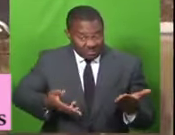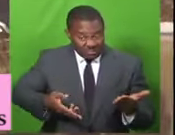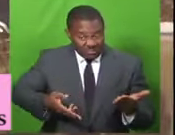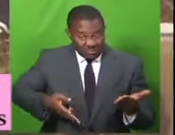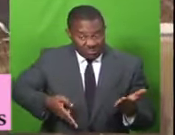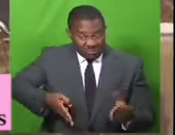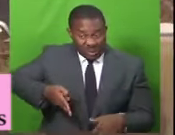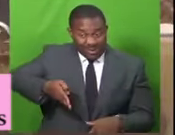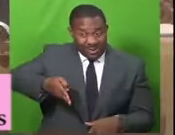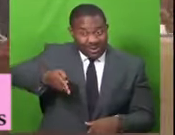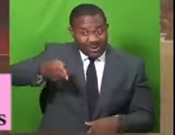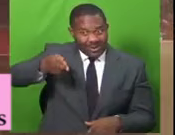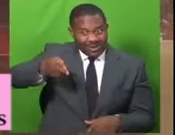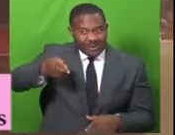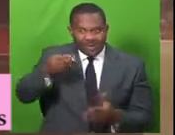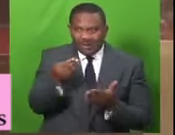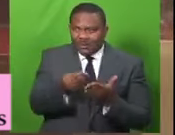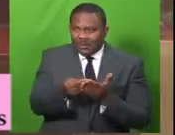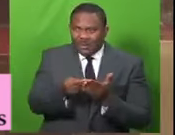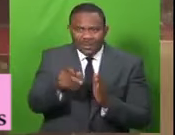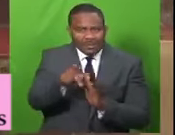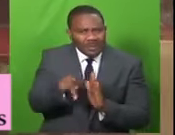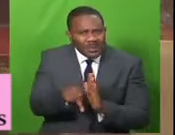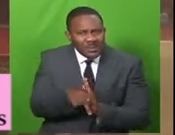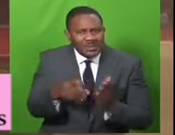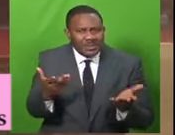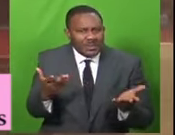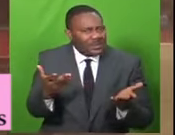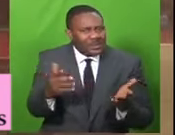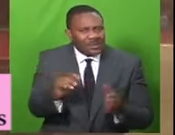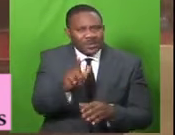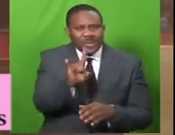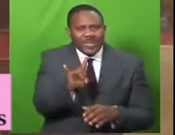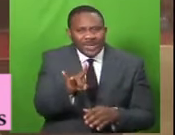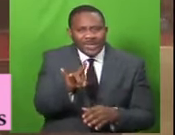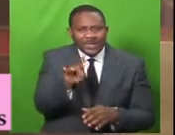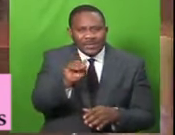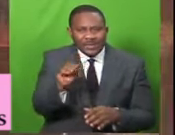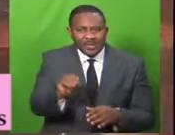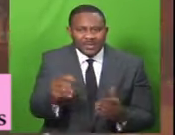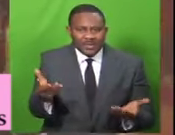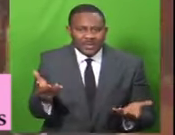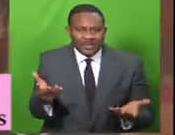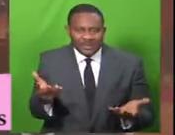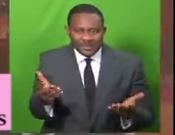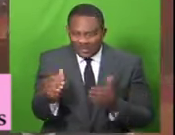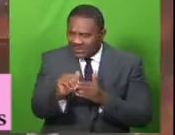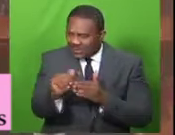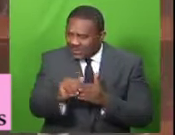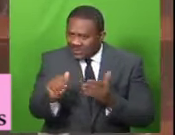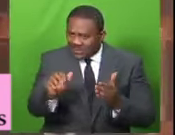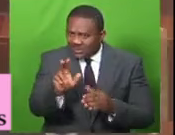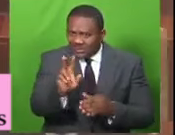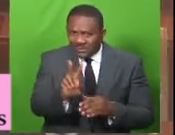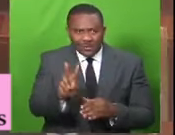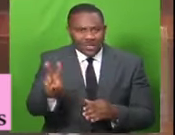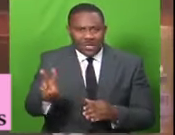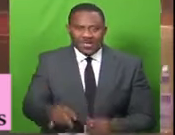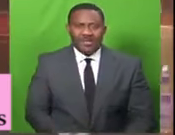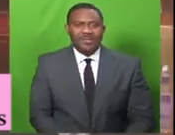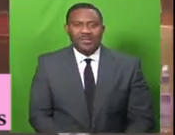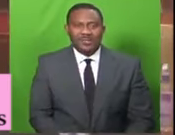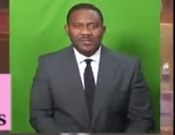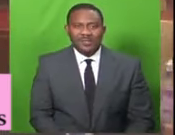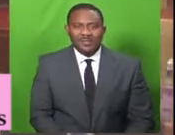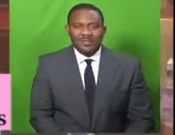rising. Monetary policy rate is also at 28%. Ghana cedi is at has